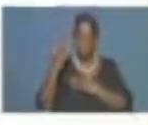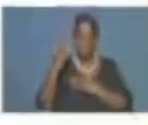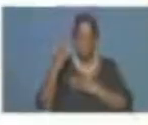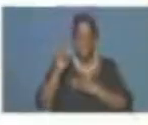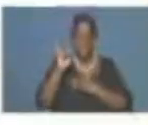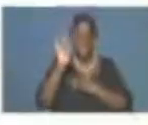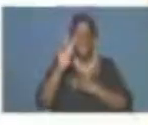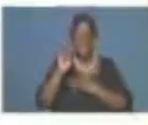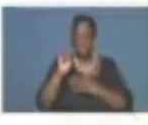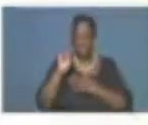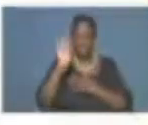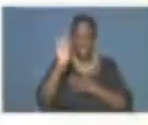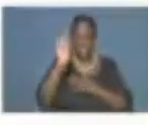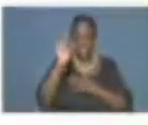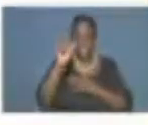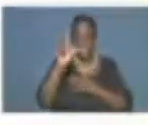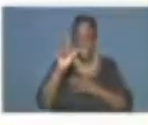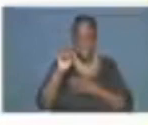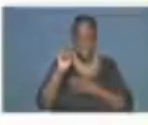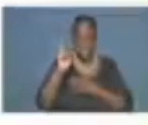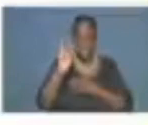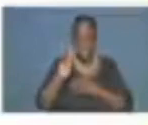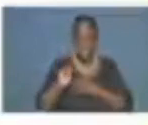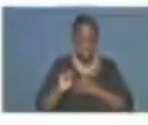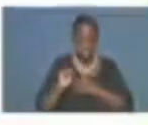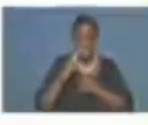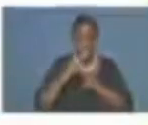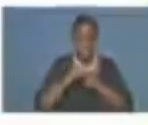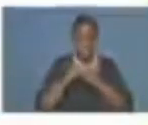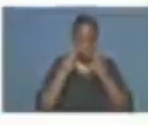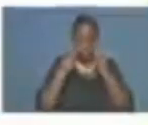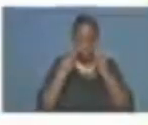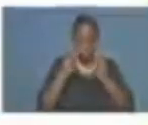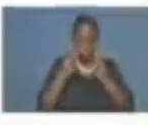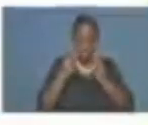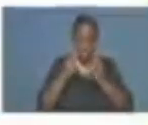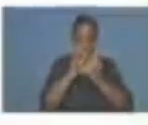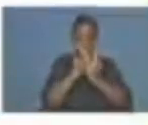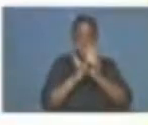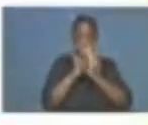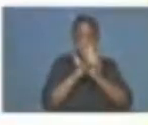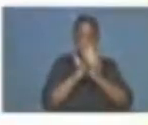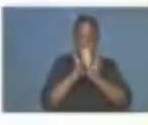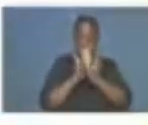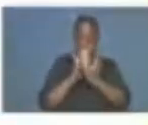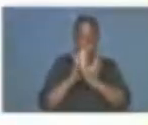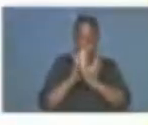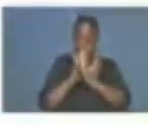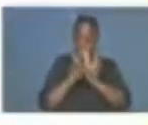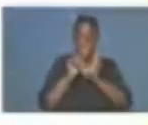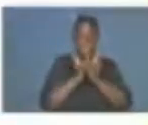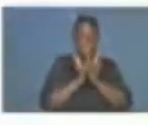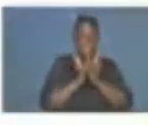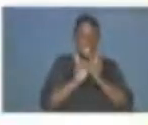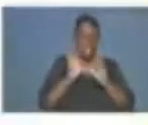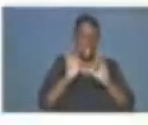as well as taking a very close look at some of the policies that